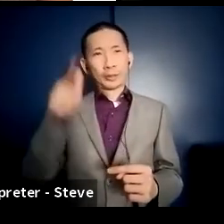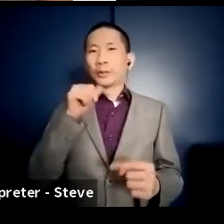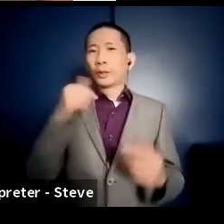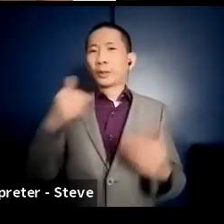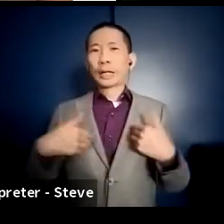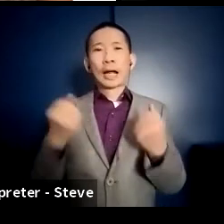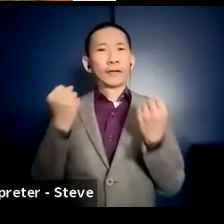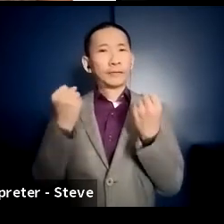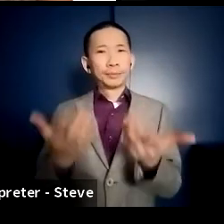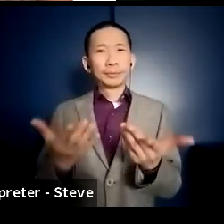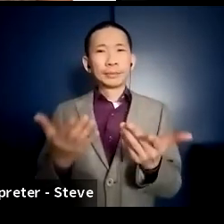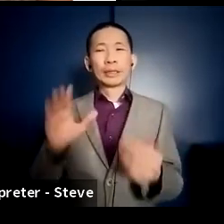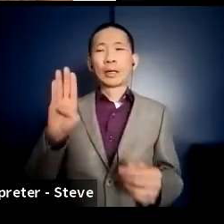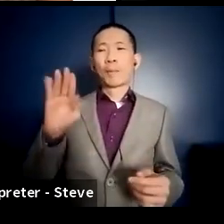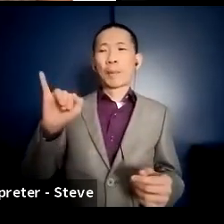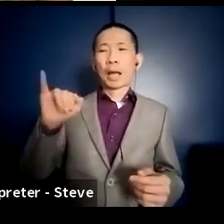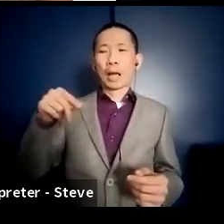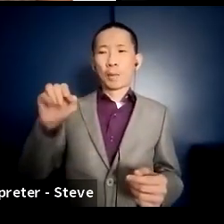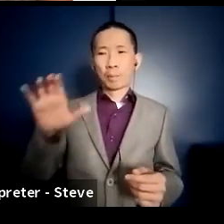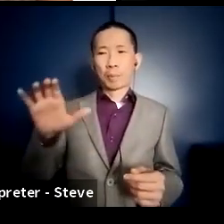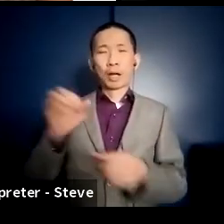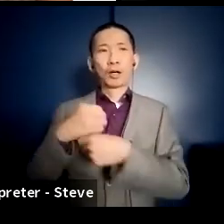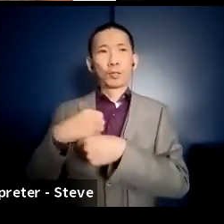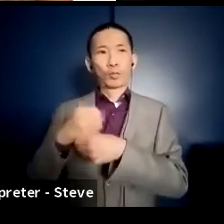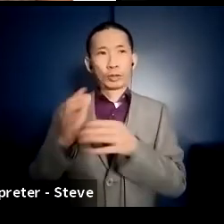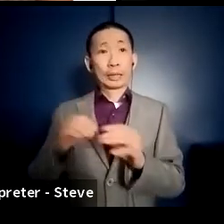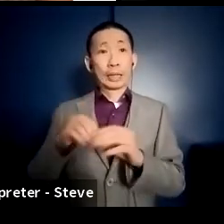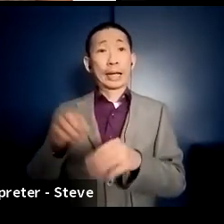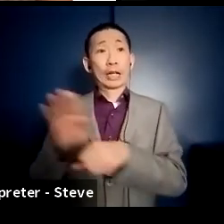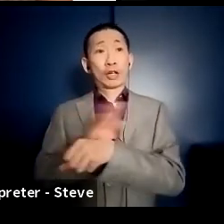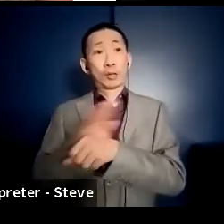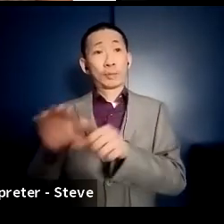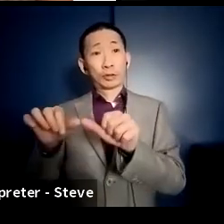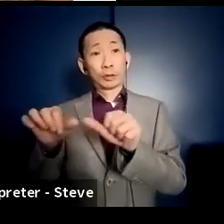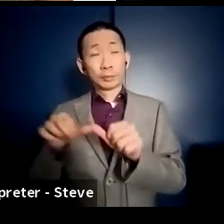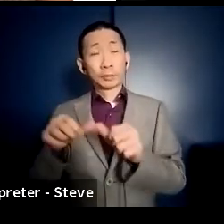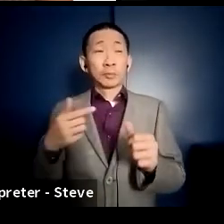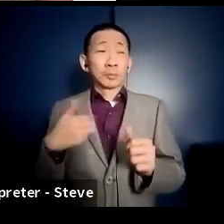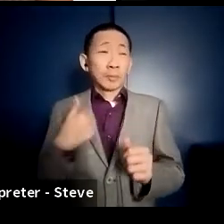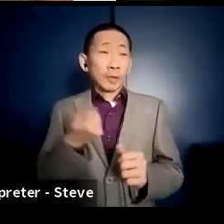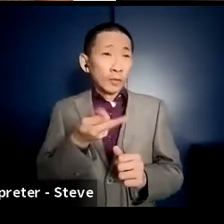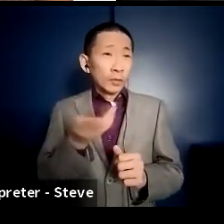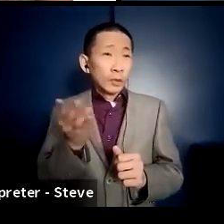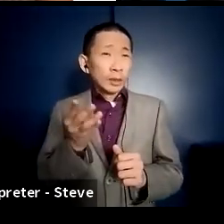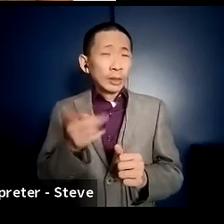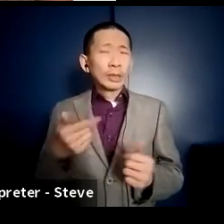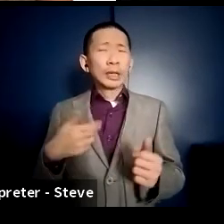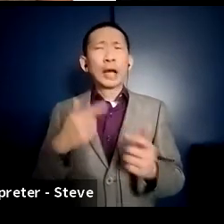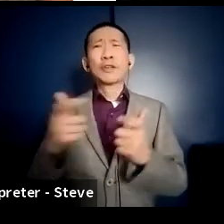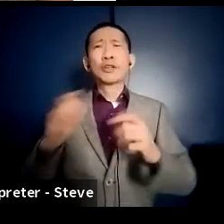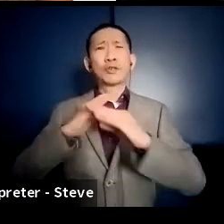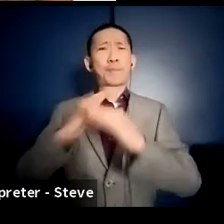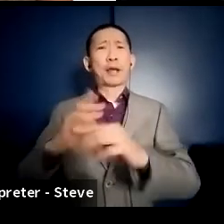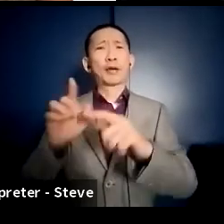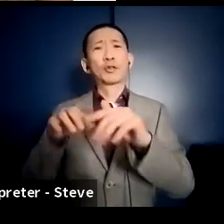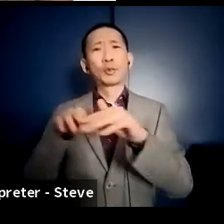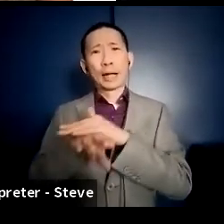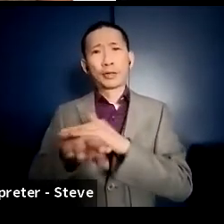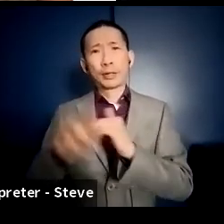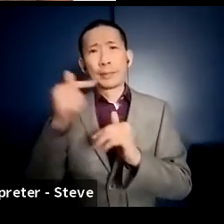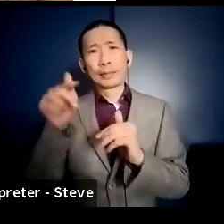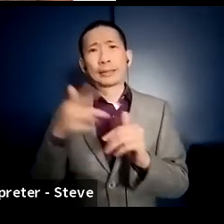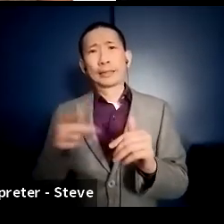BIPOC producers in the commercial space. They're just not. There's a handful. And there's a huge barrier to entry because typically you